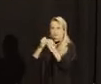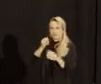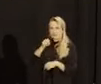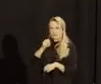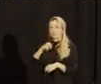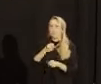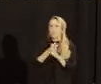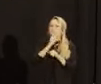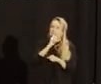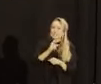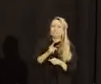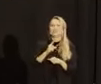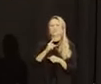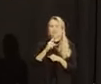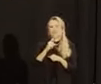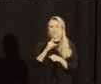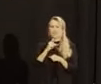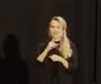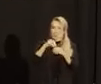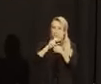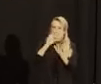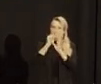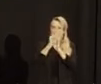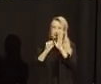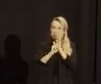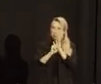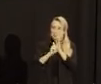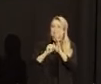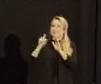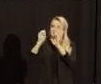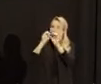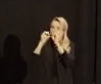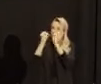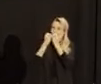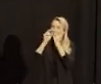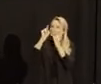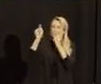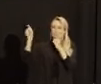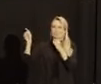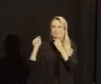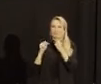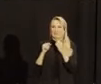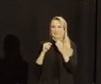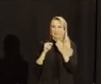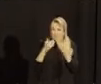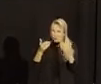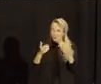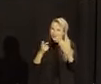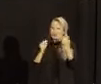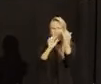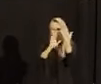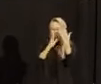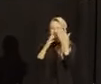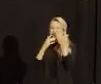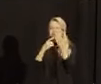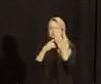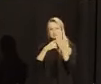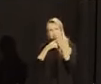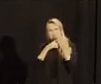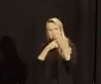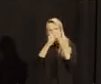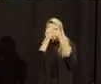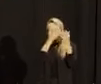organizations know that you are willing to talk to your representatives is really important, because we are always, always on the